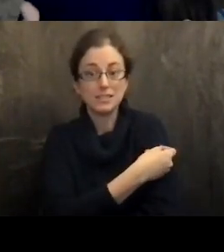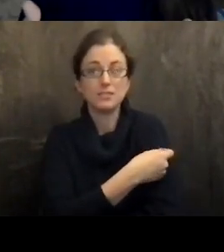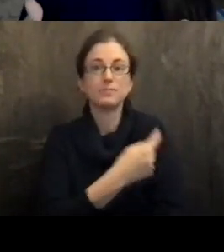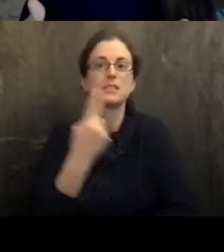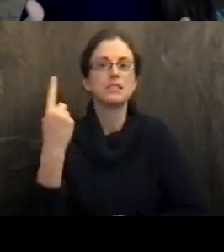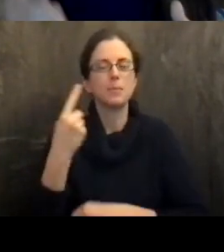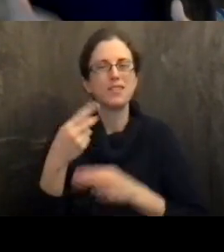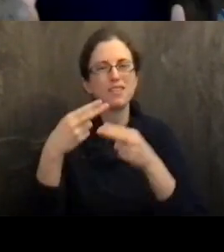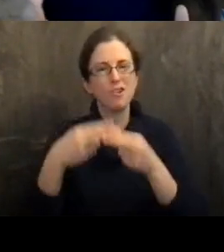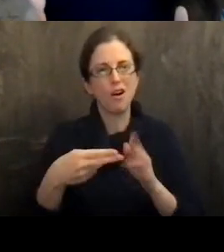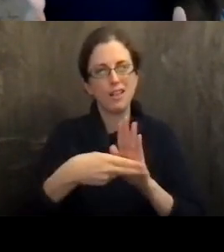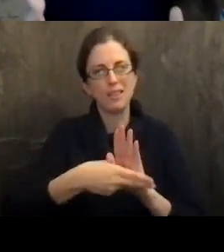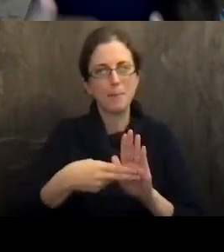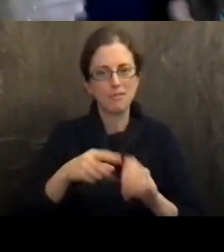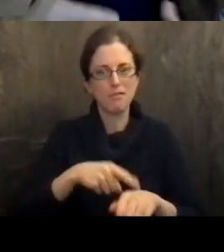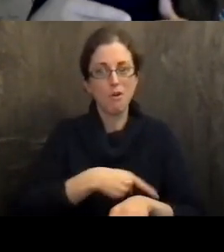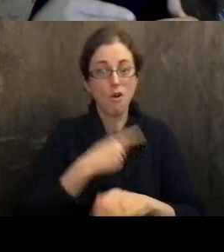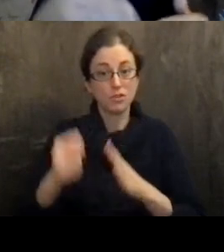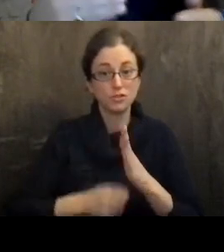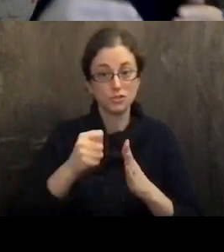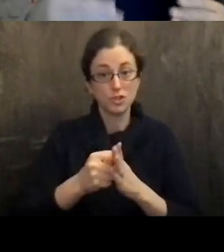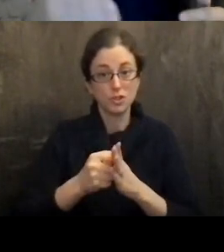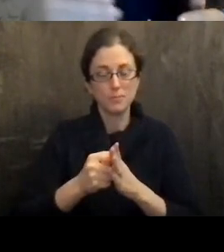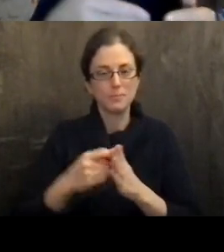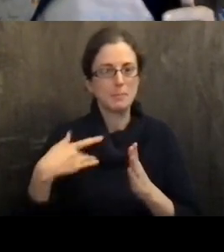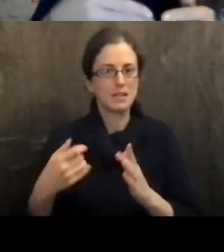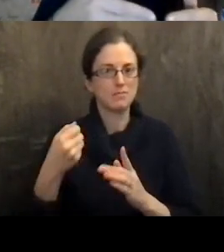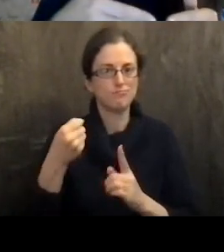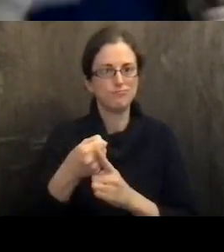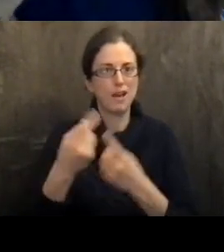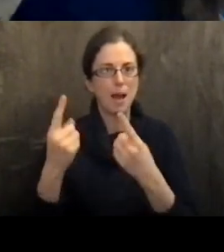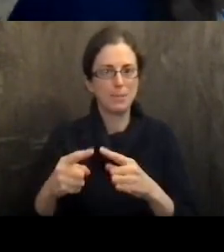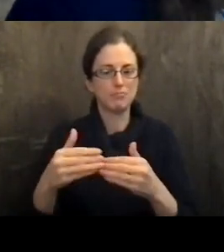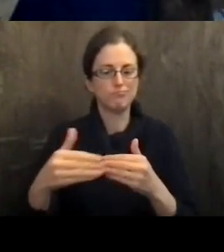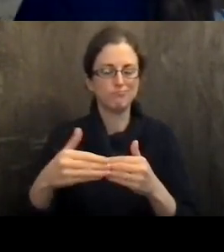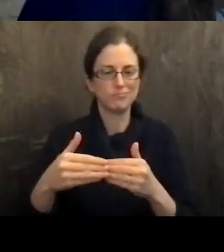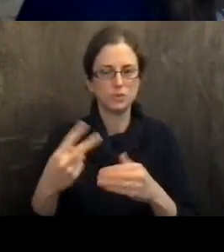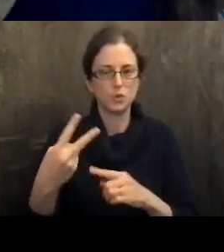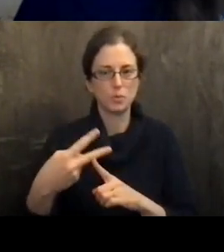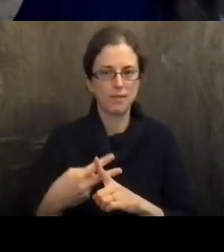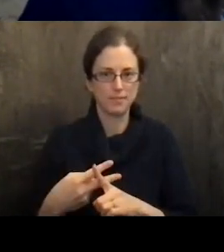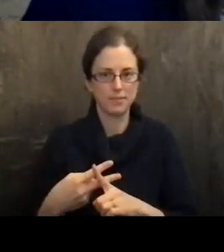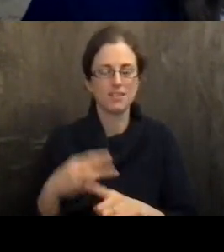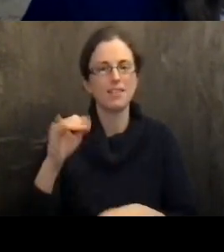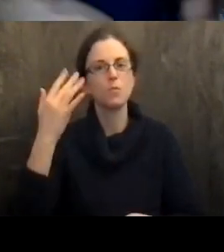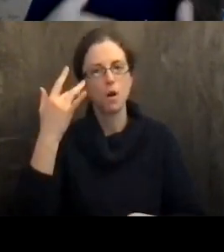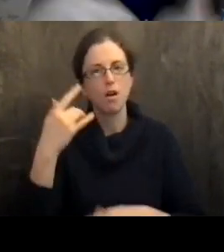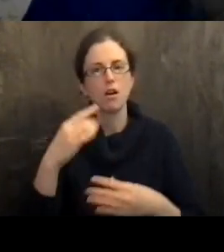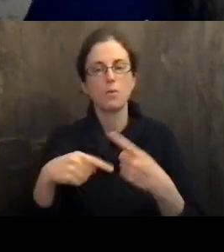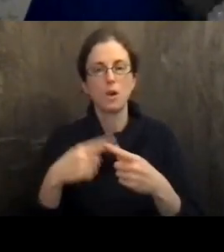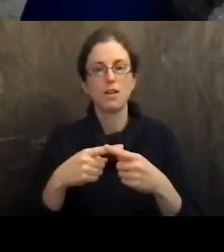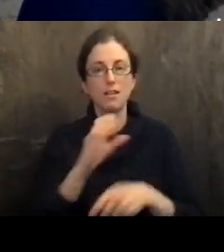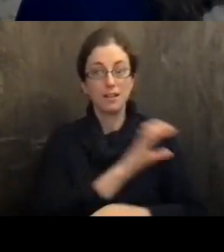of the vaccine. That's why clinical trials have to last for at least 2 months after the vaccine